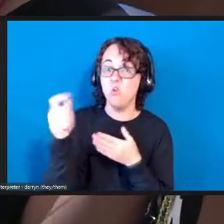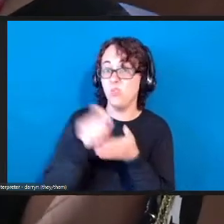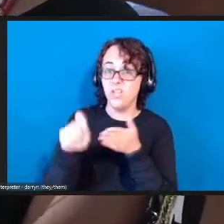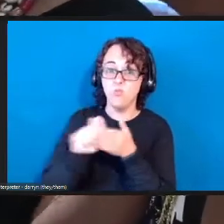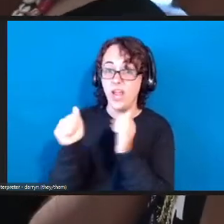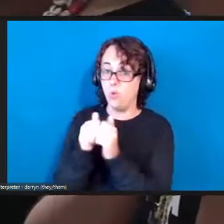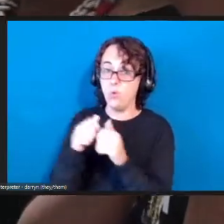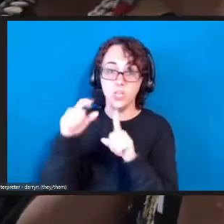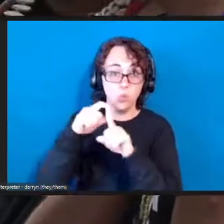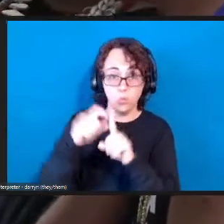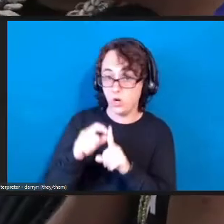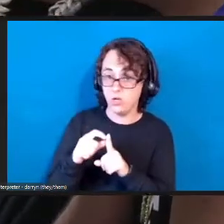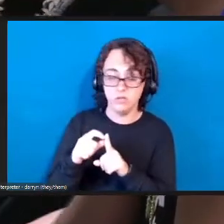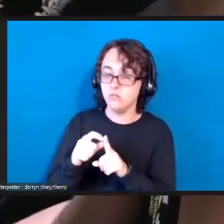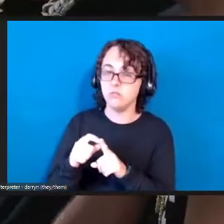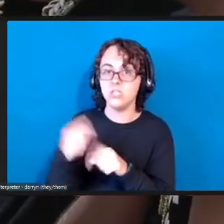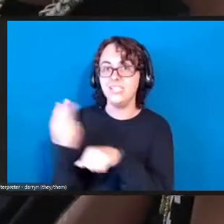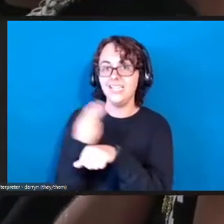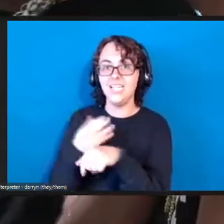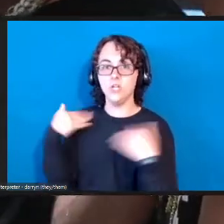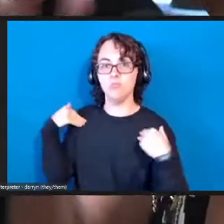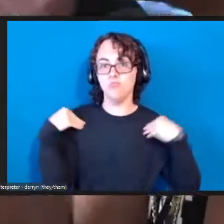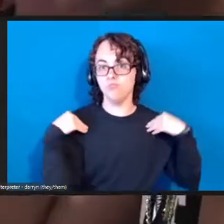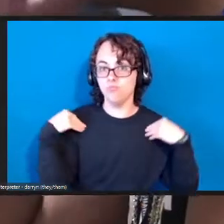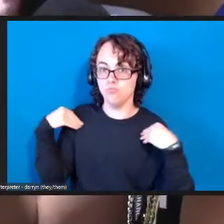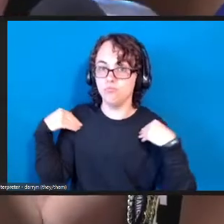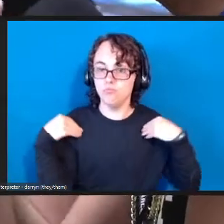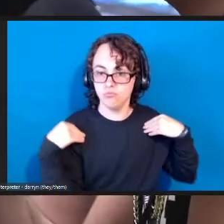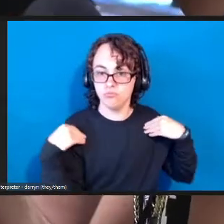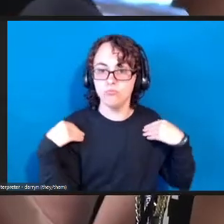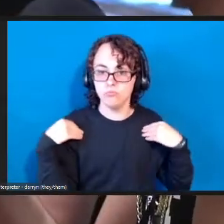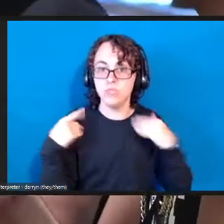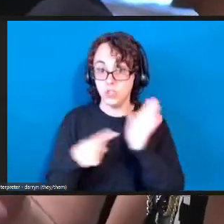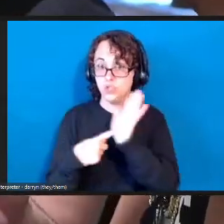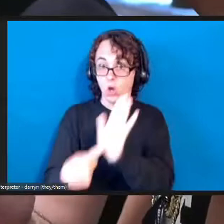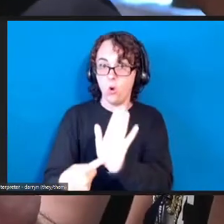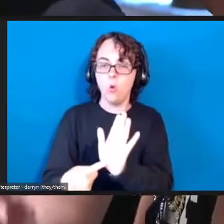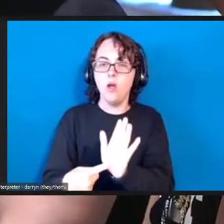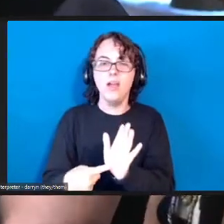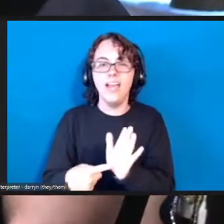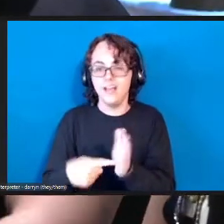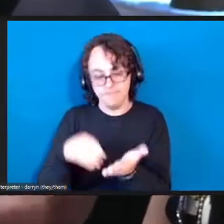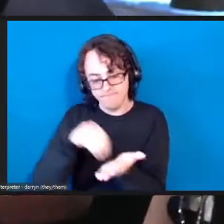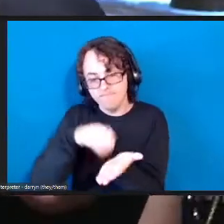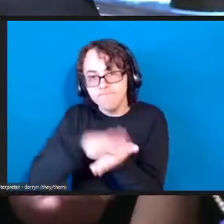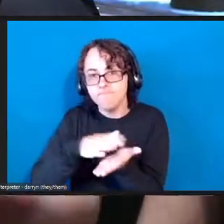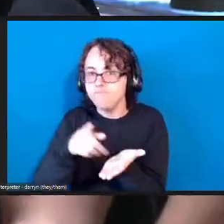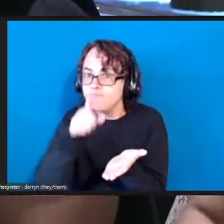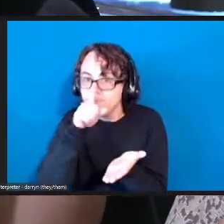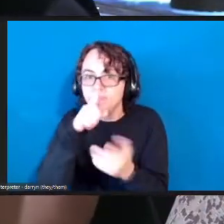bodies. And sometimes you just don't get that on the page, but that takes a lot of imagination.